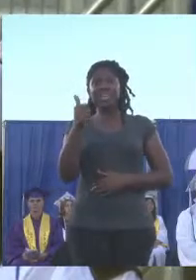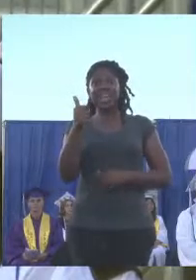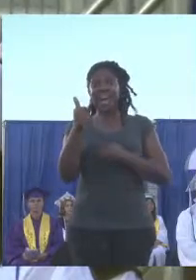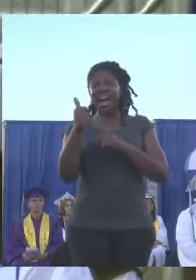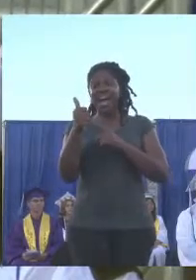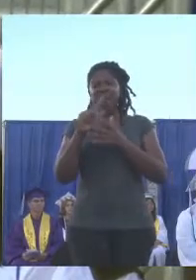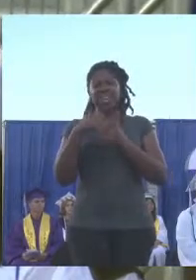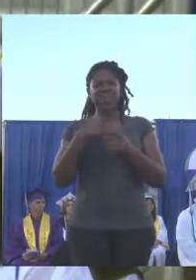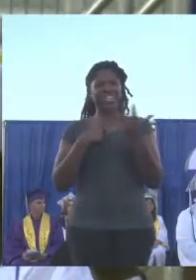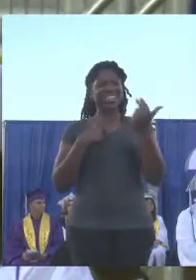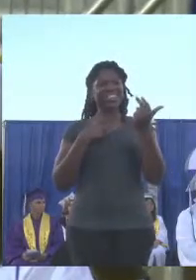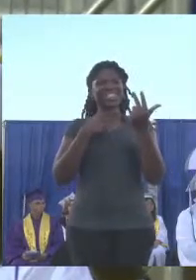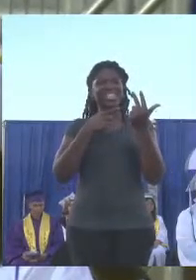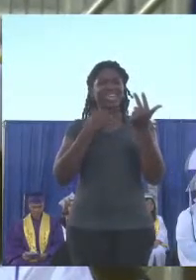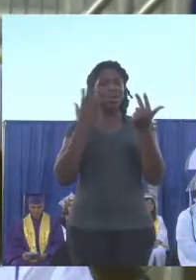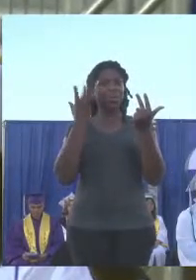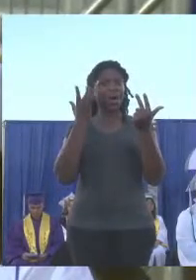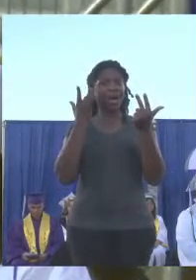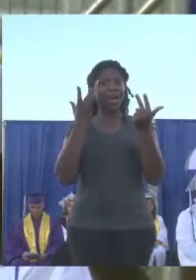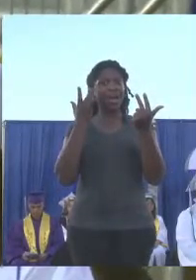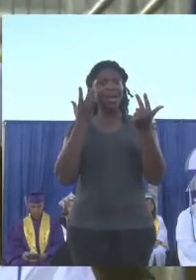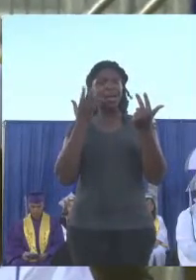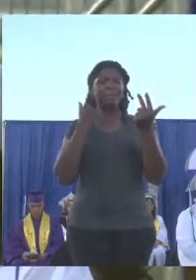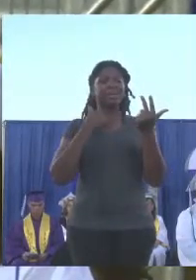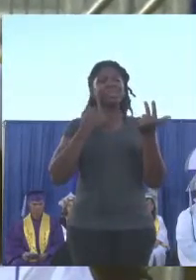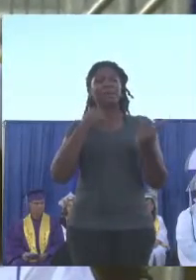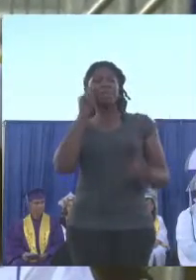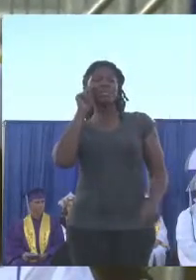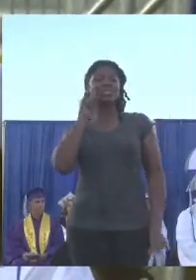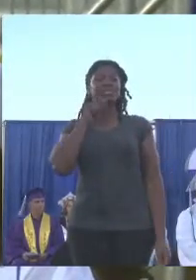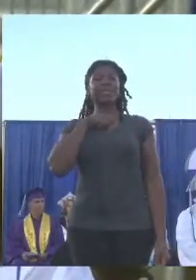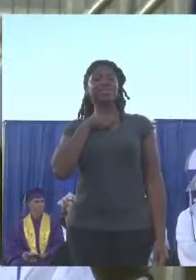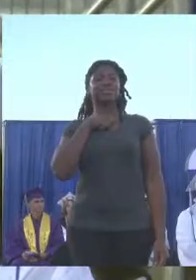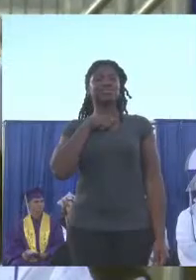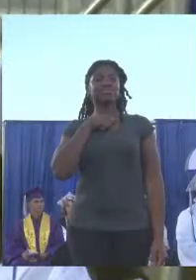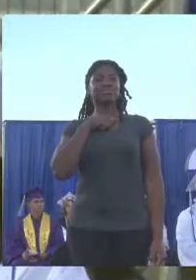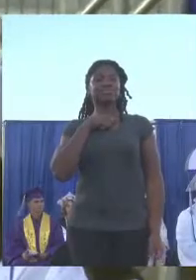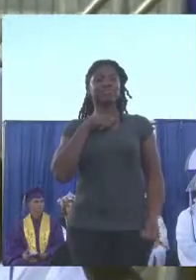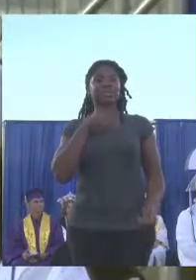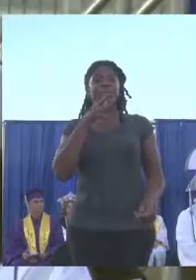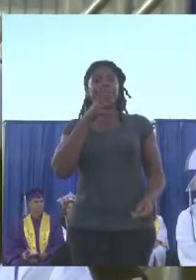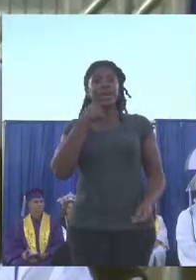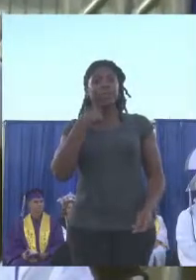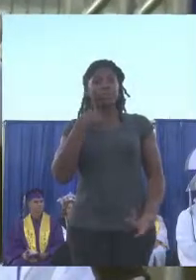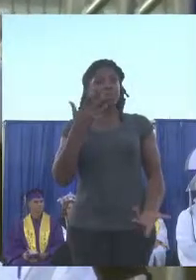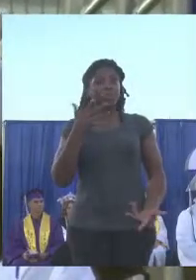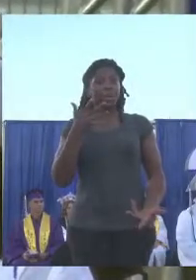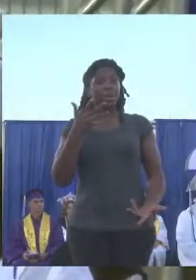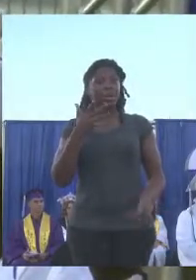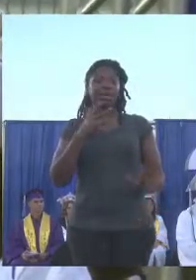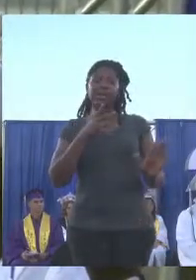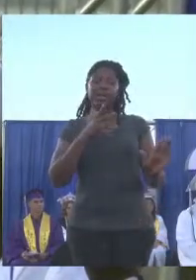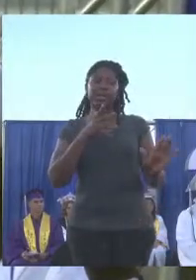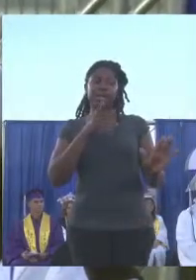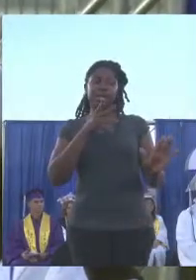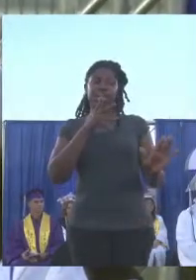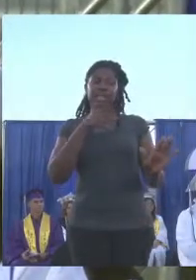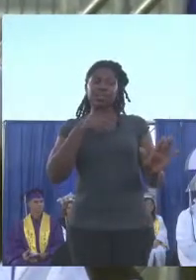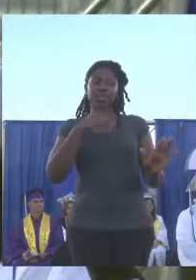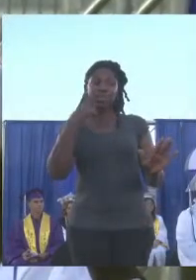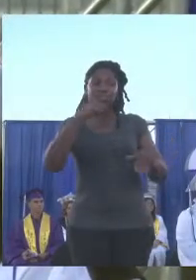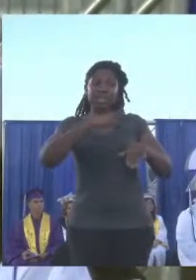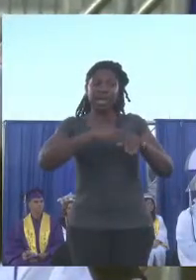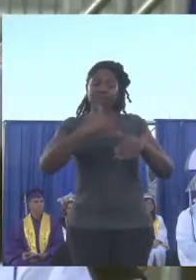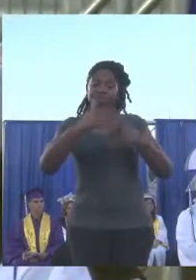be 13, because then I'm an official teenager. My mom told me, don't wish